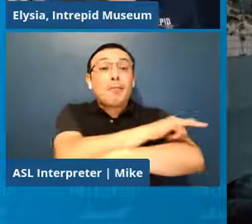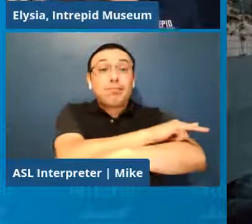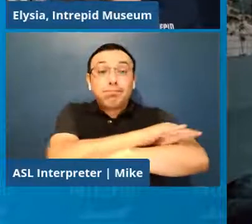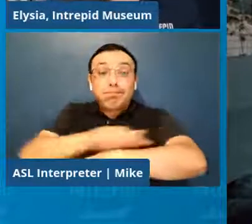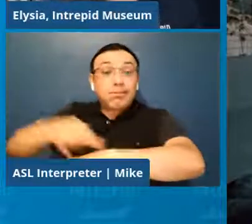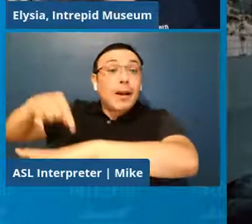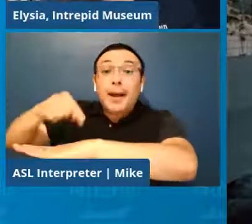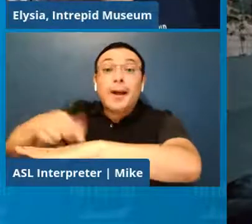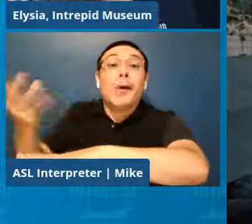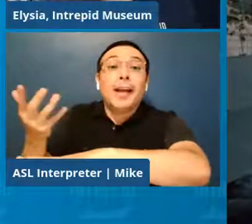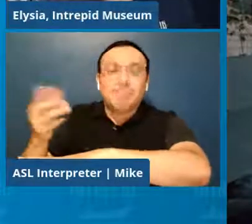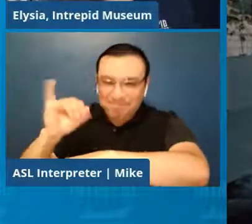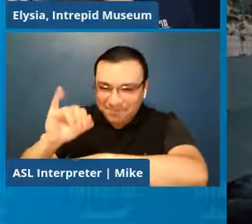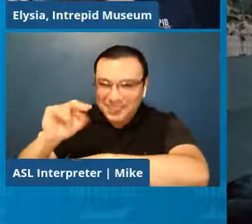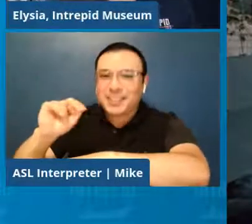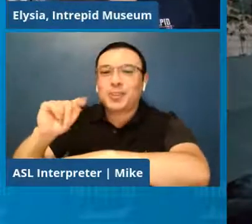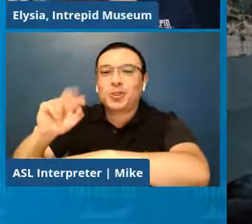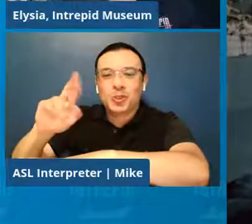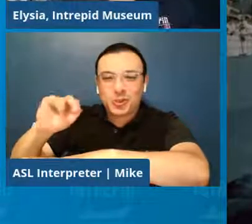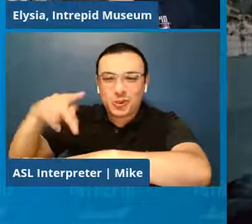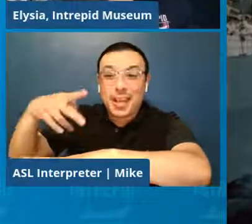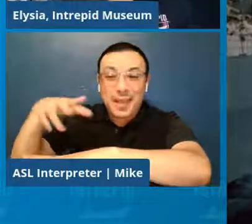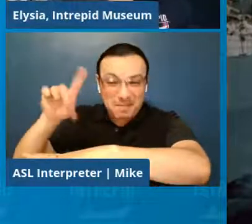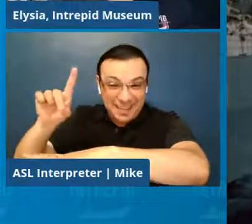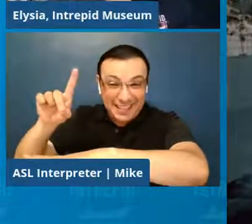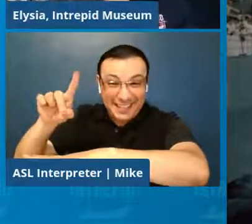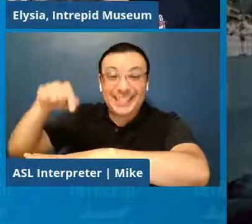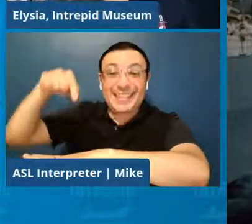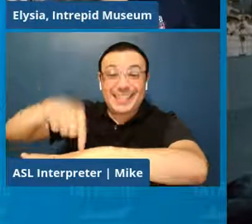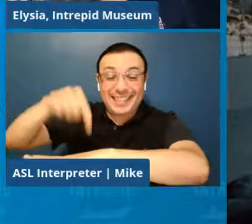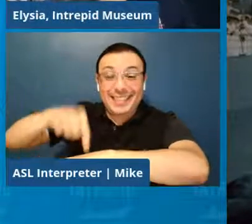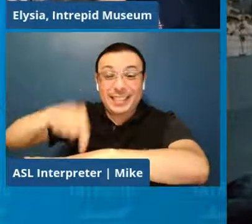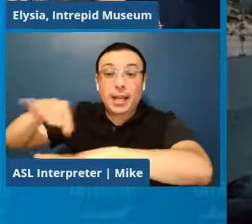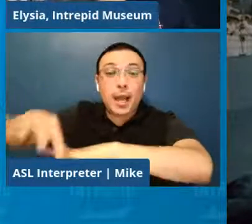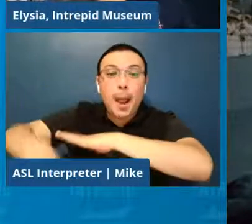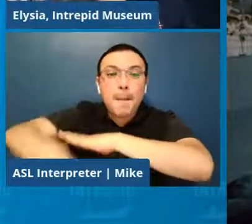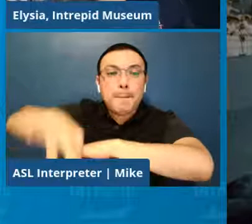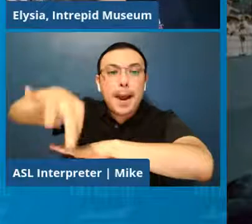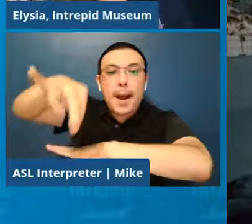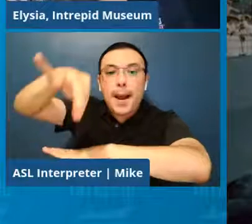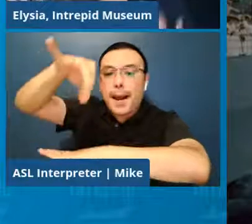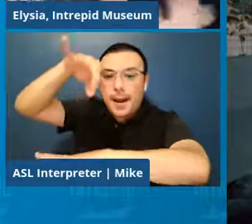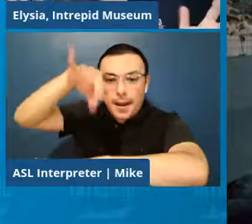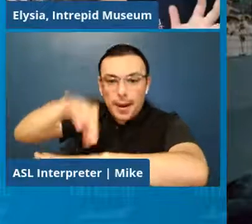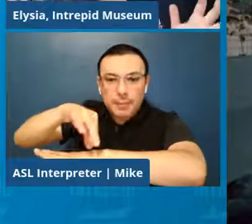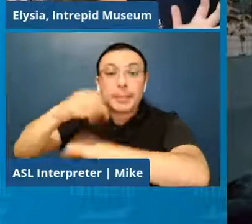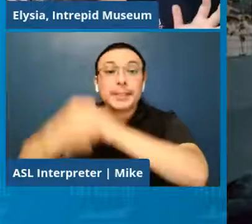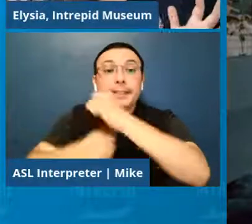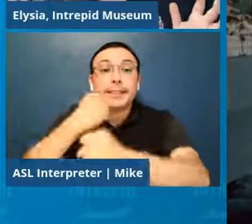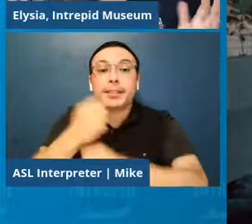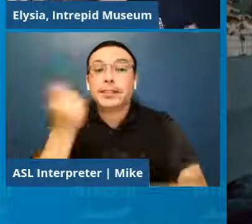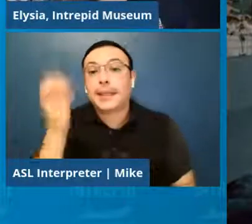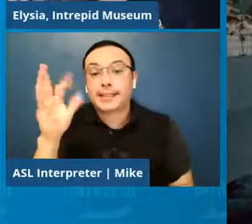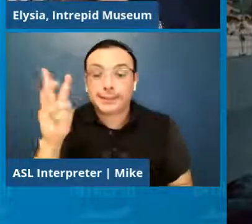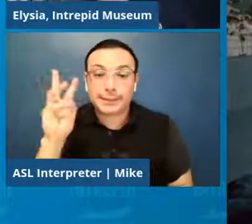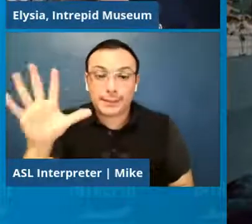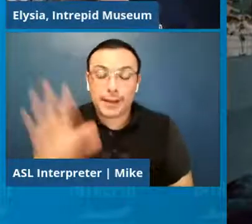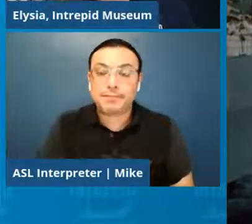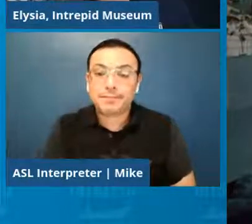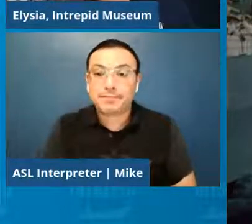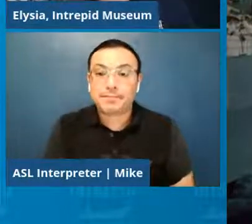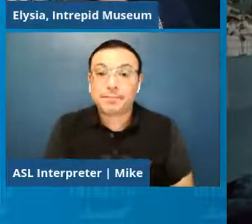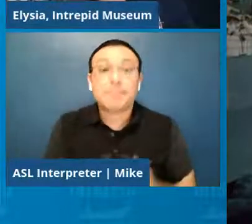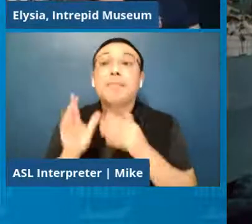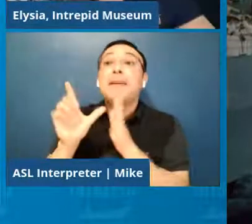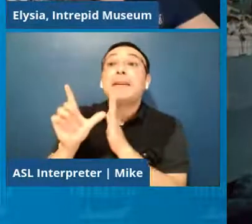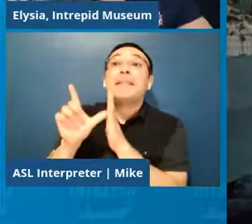Gemini capsule from the ocean in 1965. But some of the later Gemini missions were much longer, up to 2 weeks at a